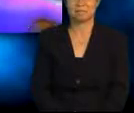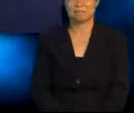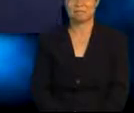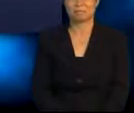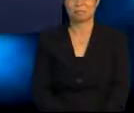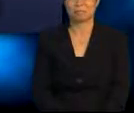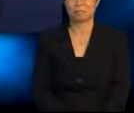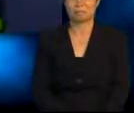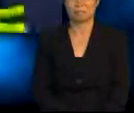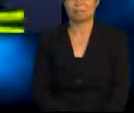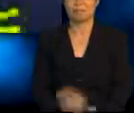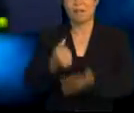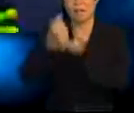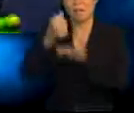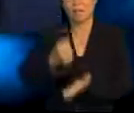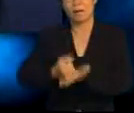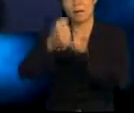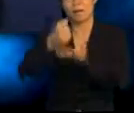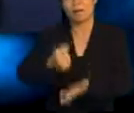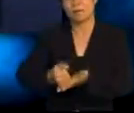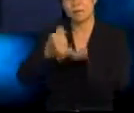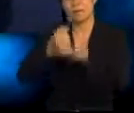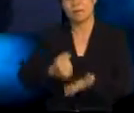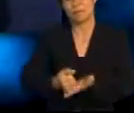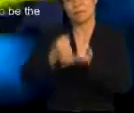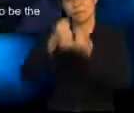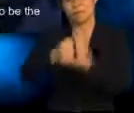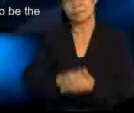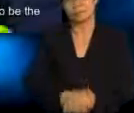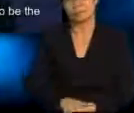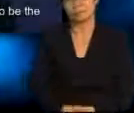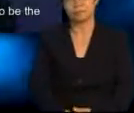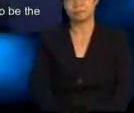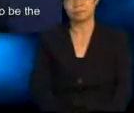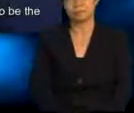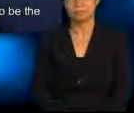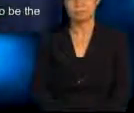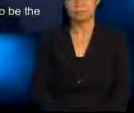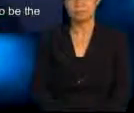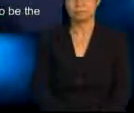Blah, blah, blah.